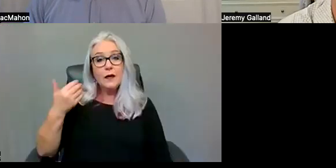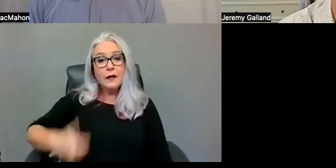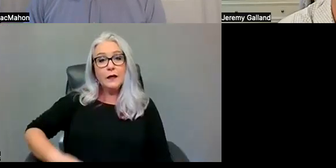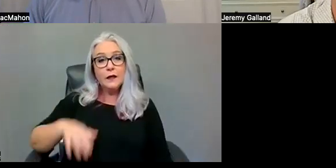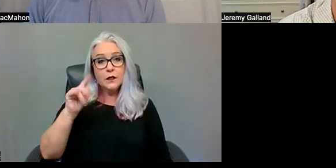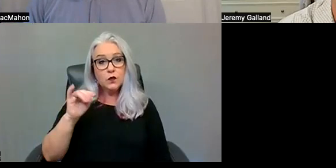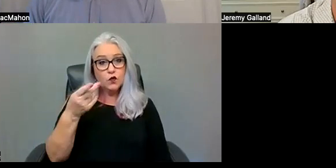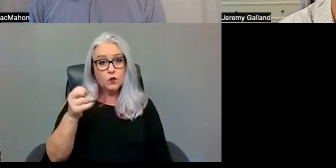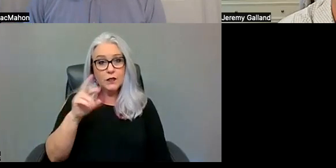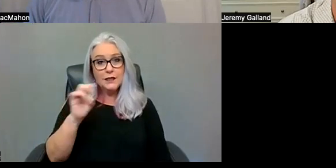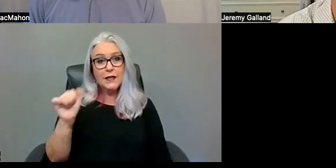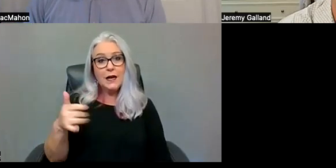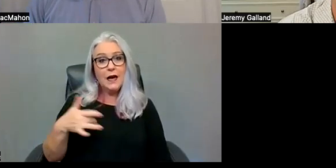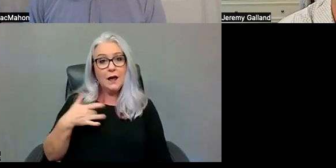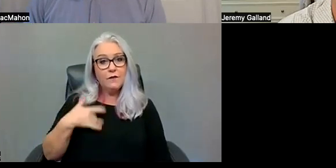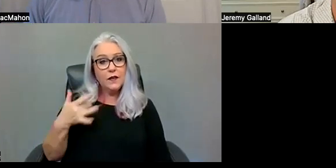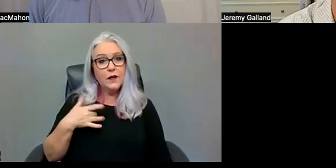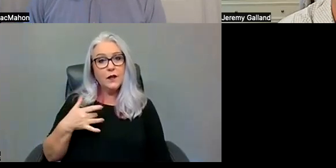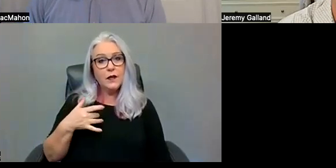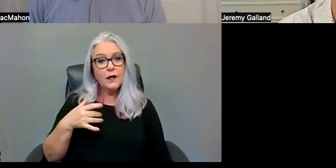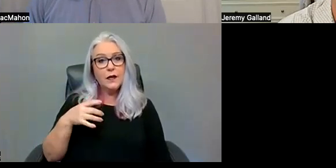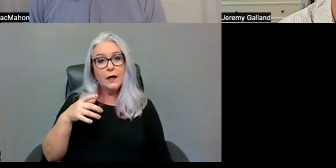cut for our volunteer